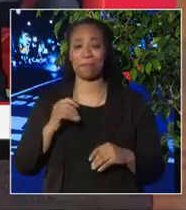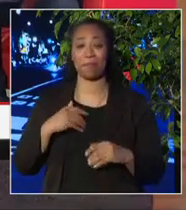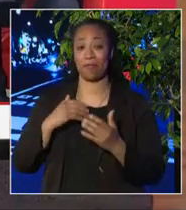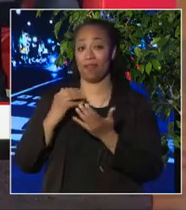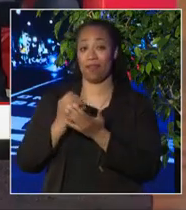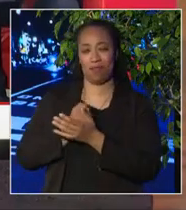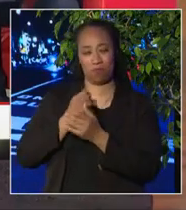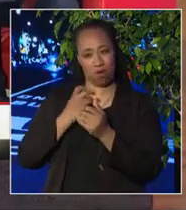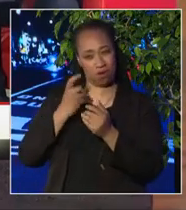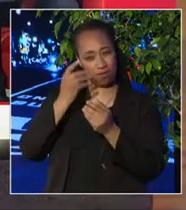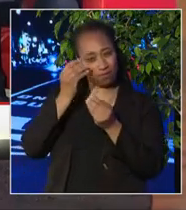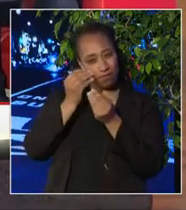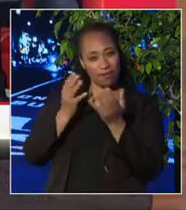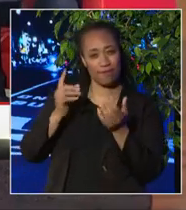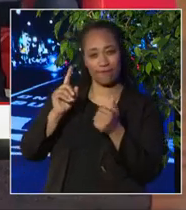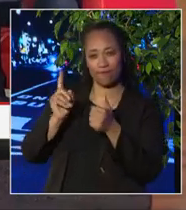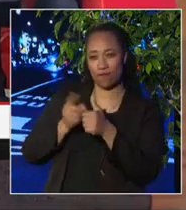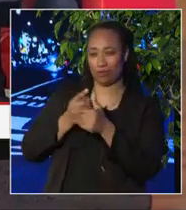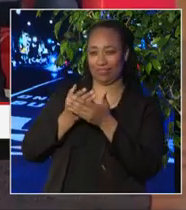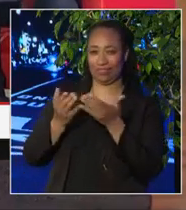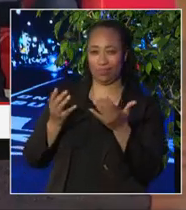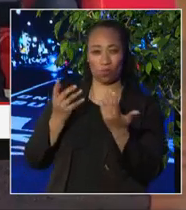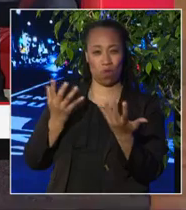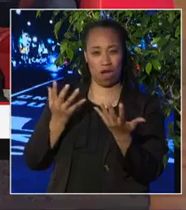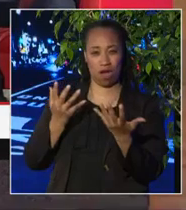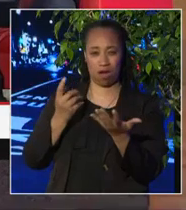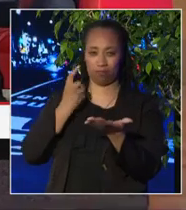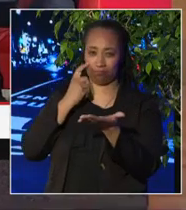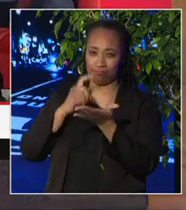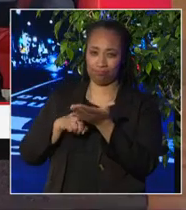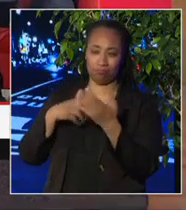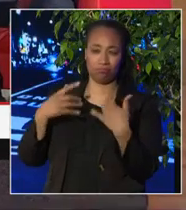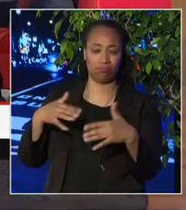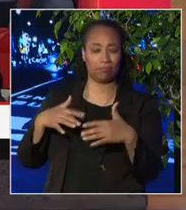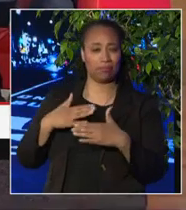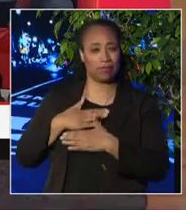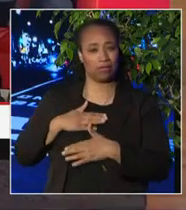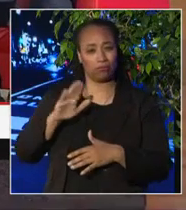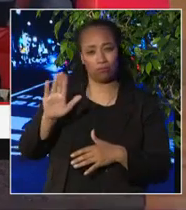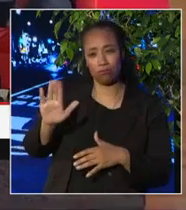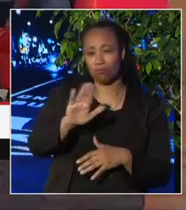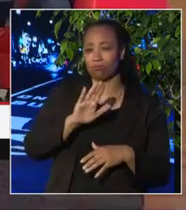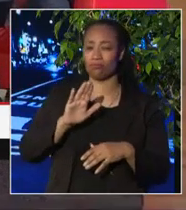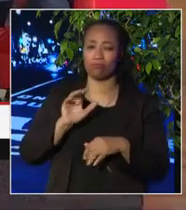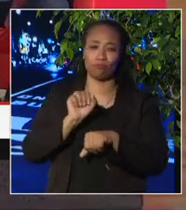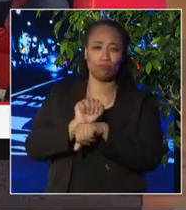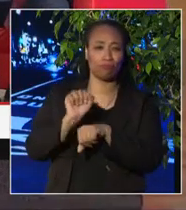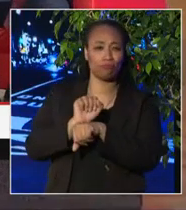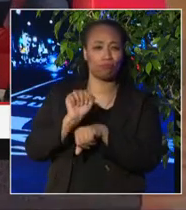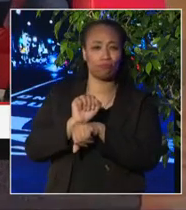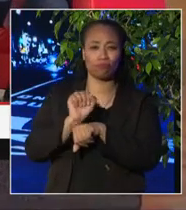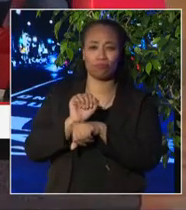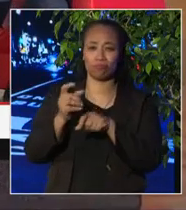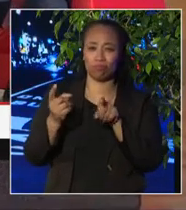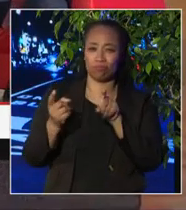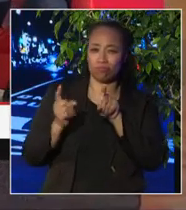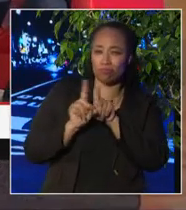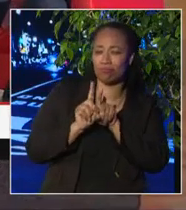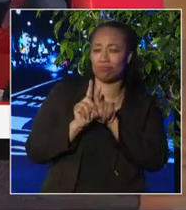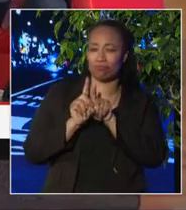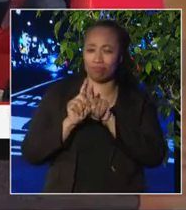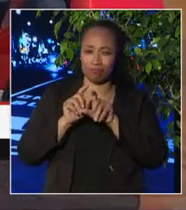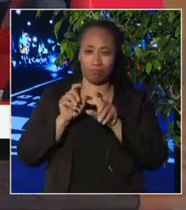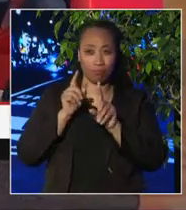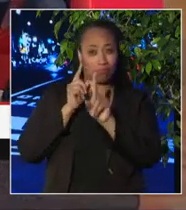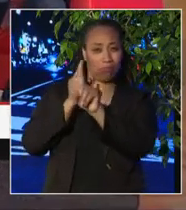an absolute pleasure being able to work alongside you and all that you have done, for downtown and for the city, and especially just meeting